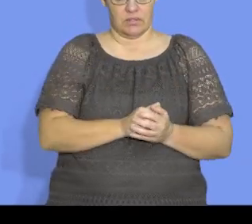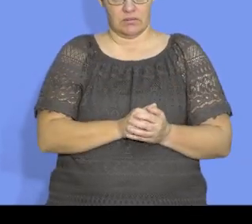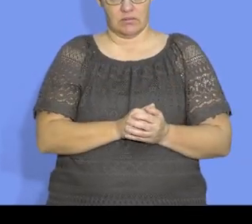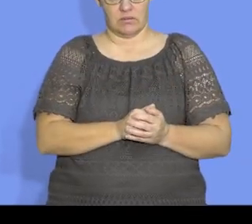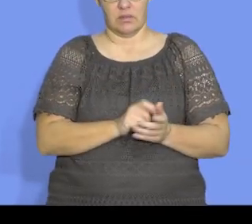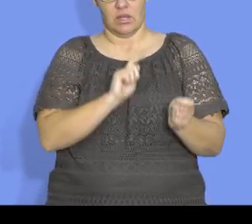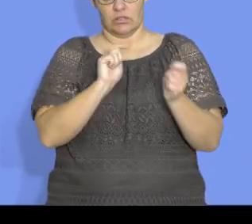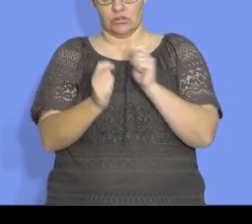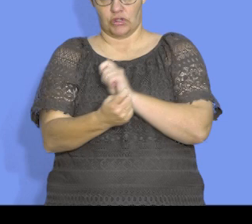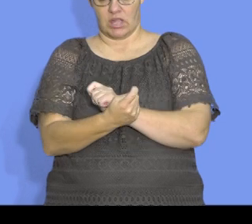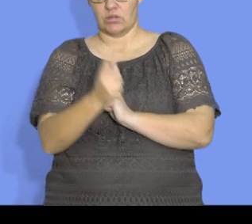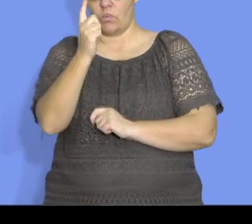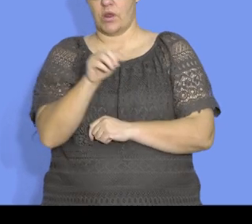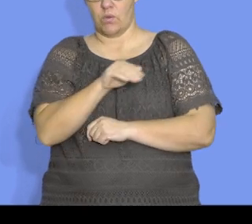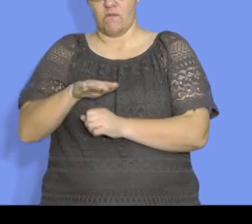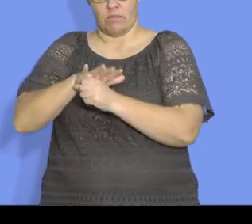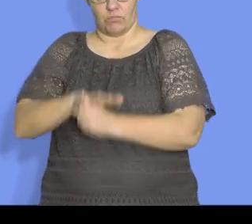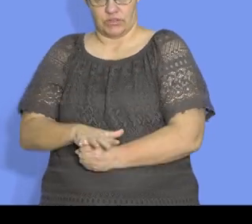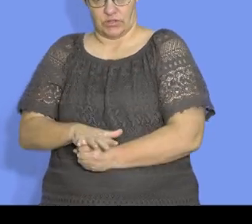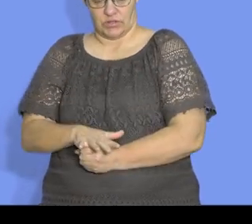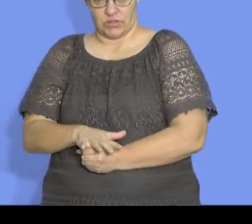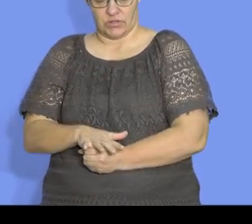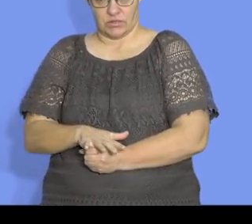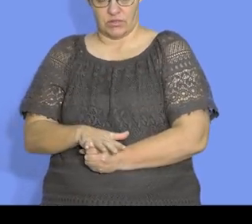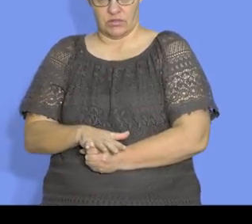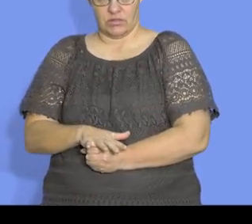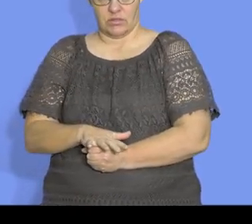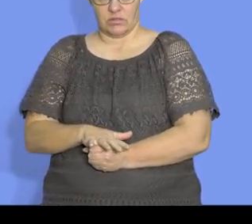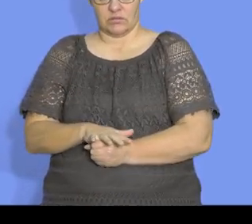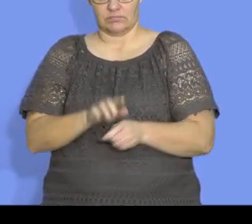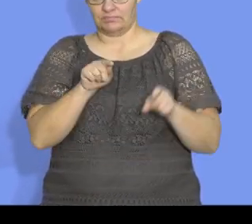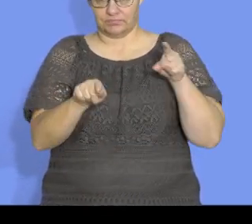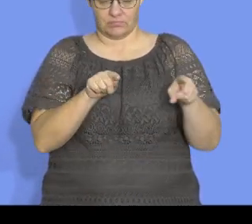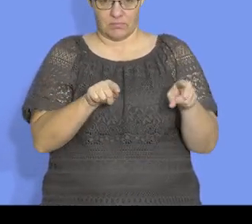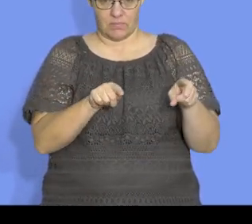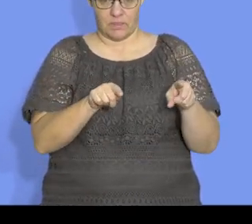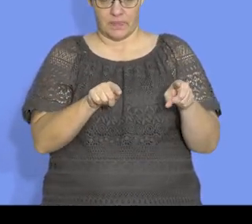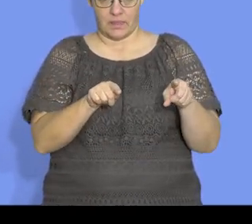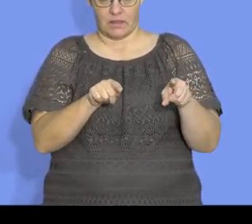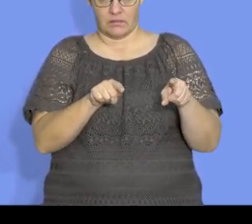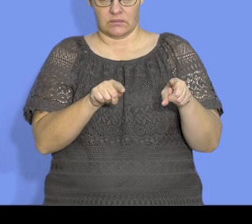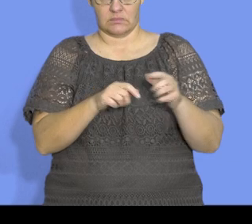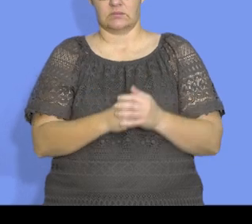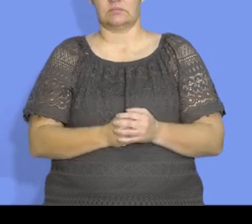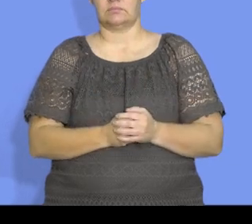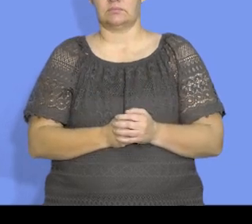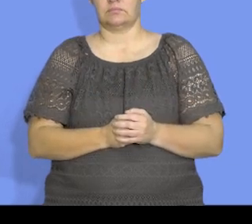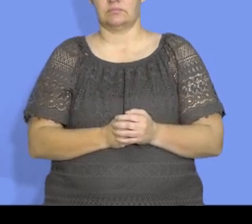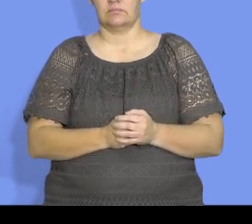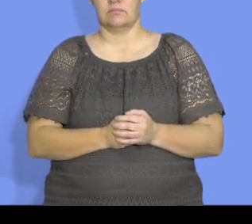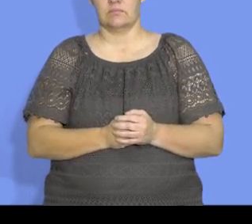change in 1 over pressure, if we took those two and we put them over each other